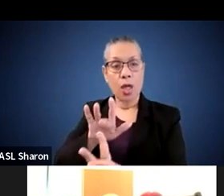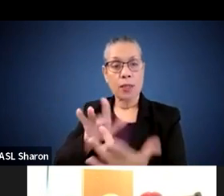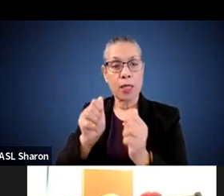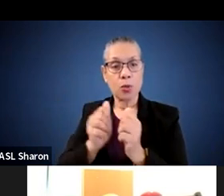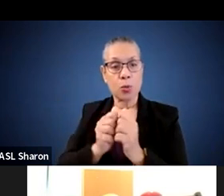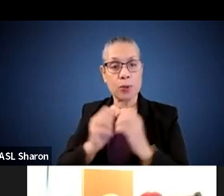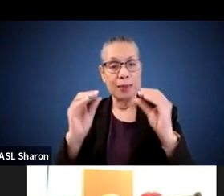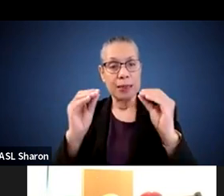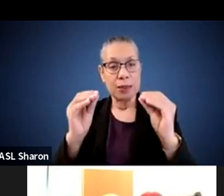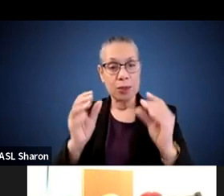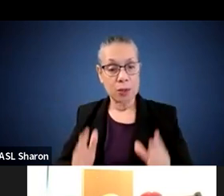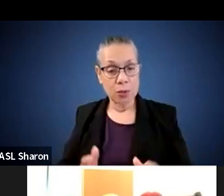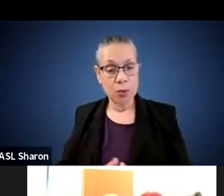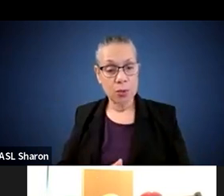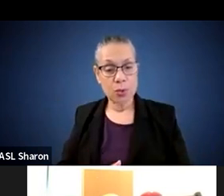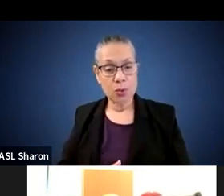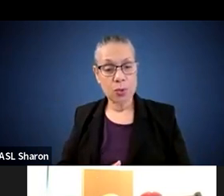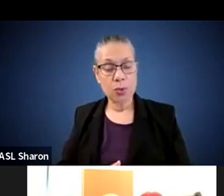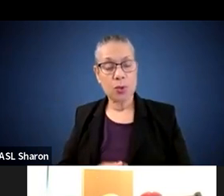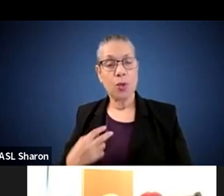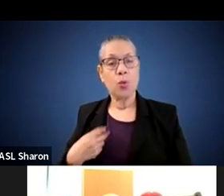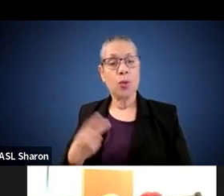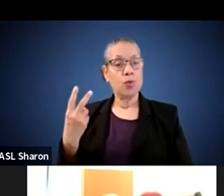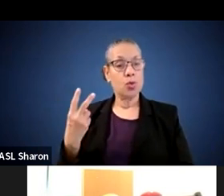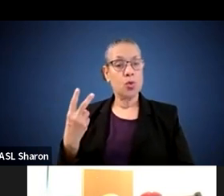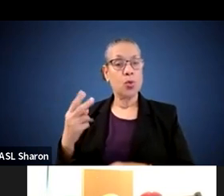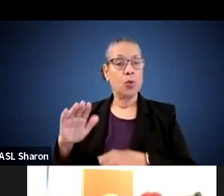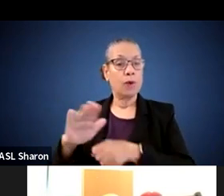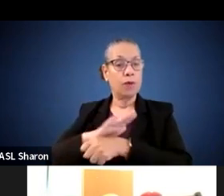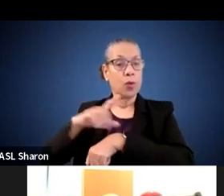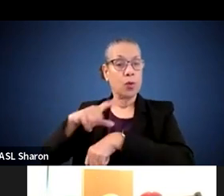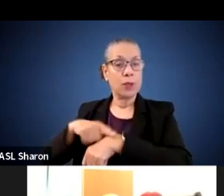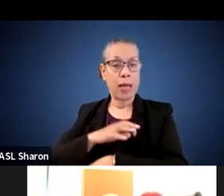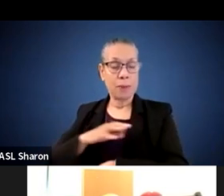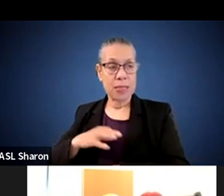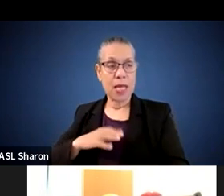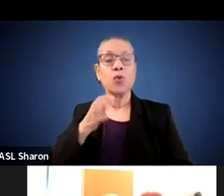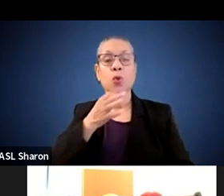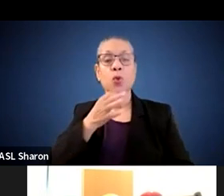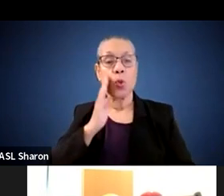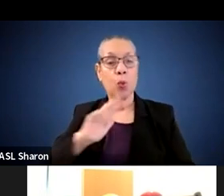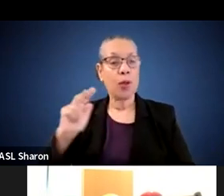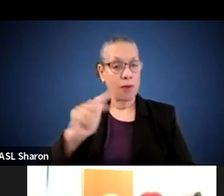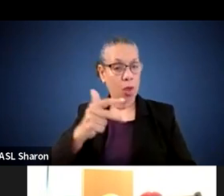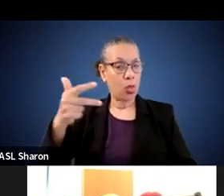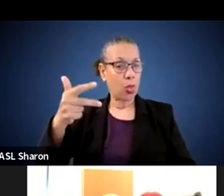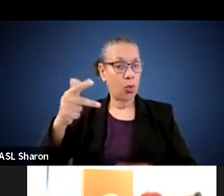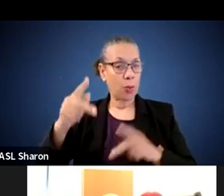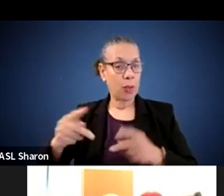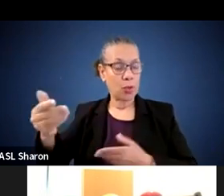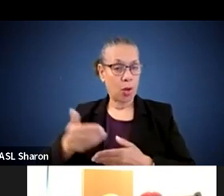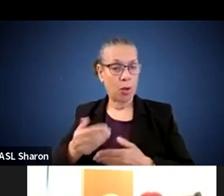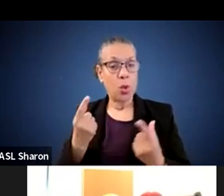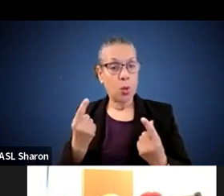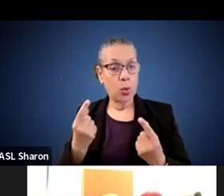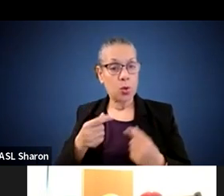so we have two staff two full-time staff in Brazil we're working on a third one to call and reach out